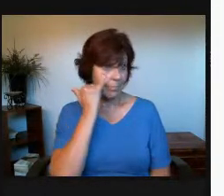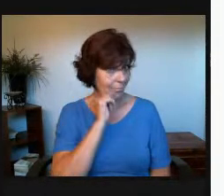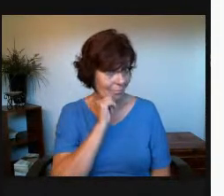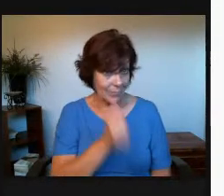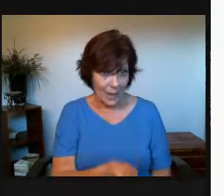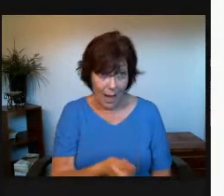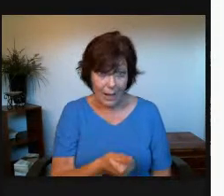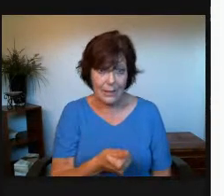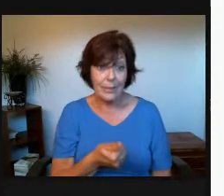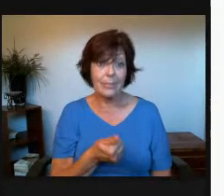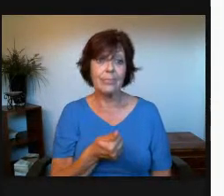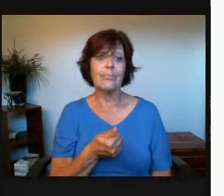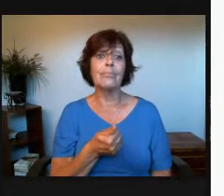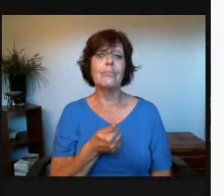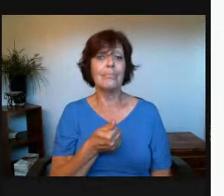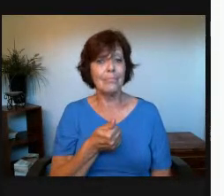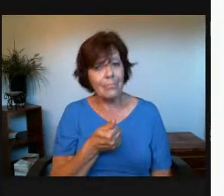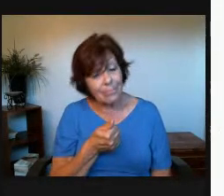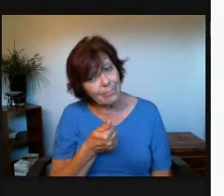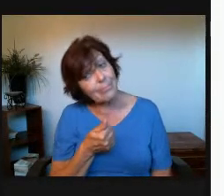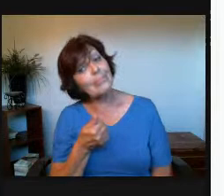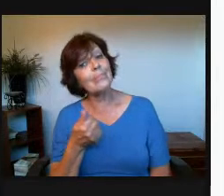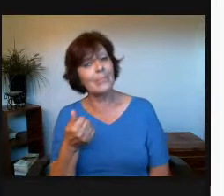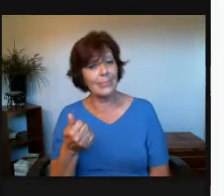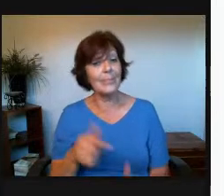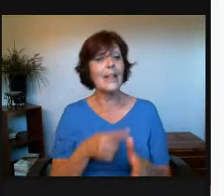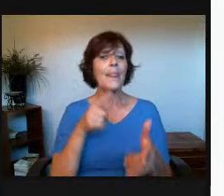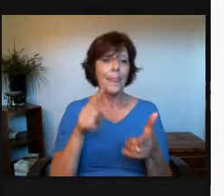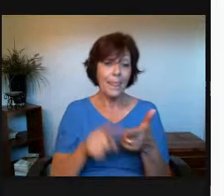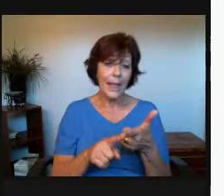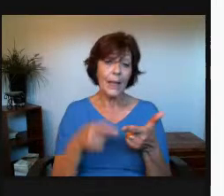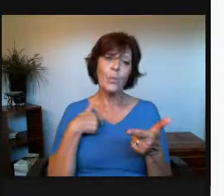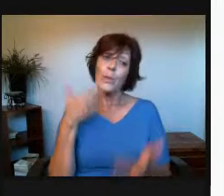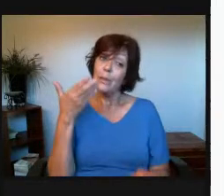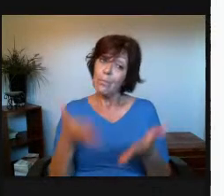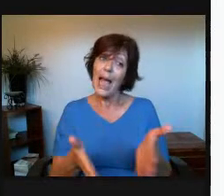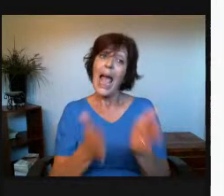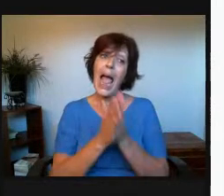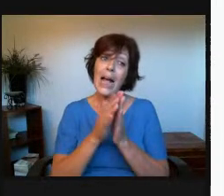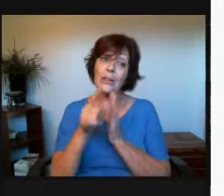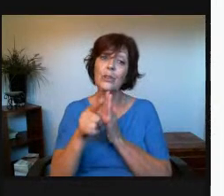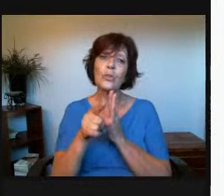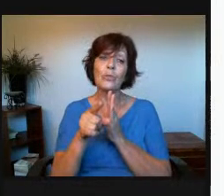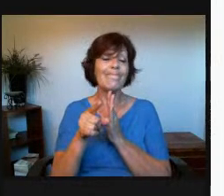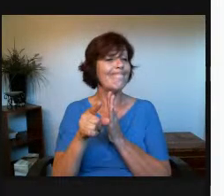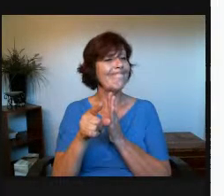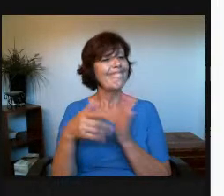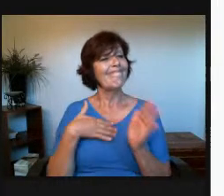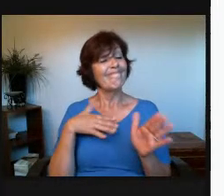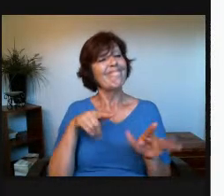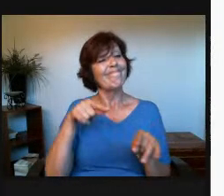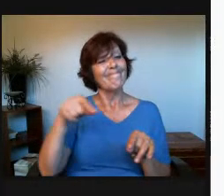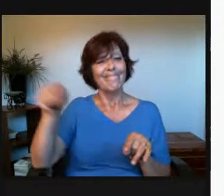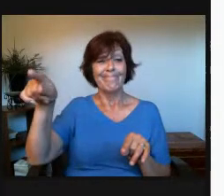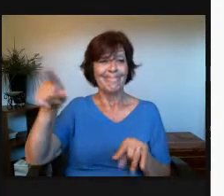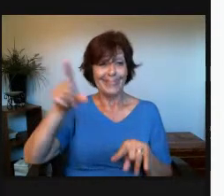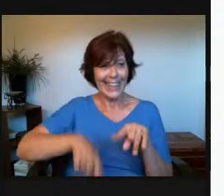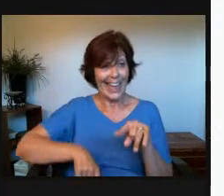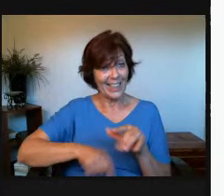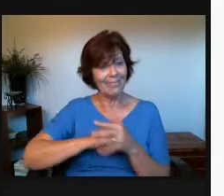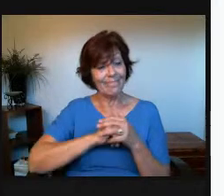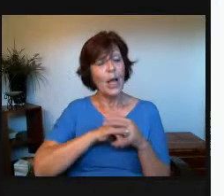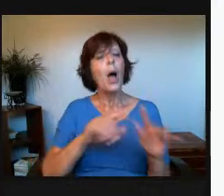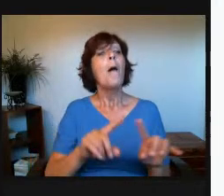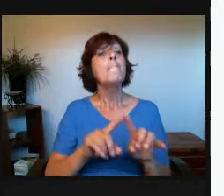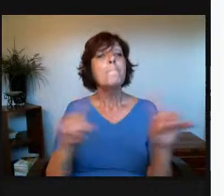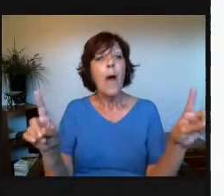case, then again, we may ask you to remove your service animal from the shelter, but